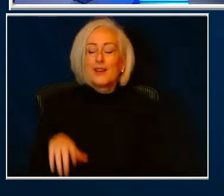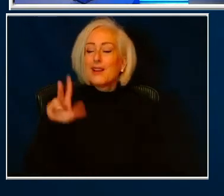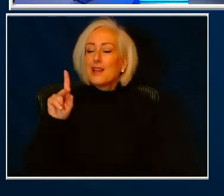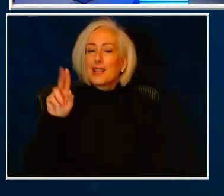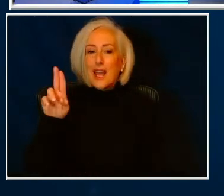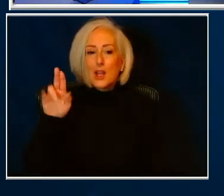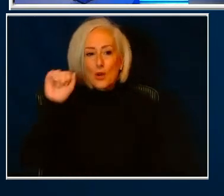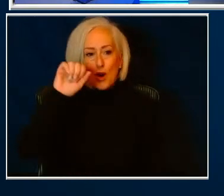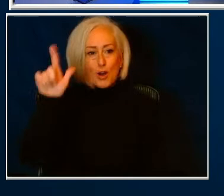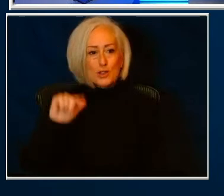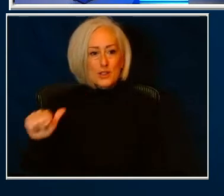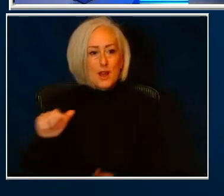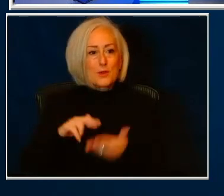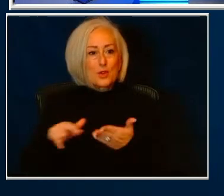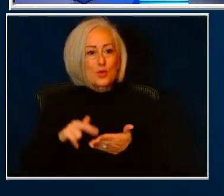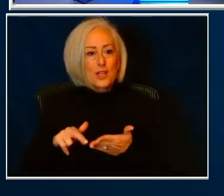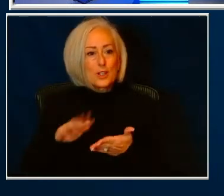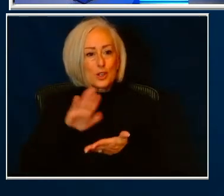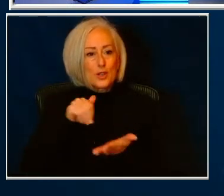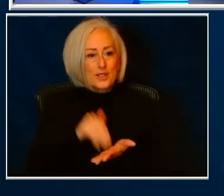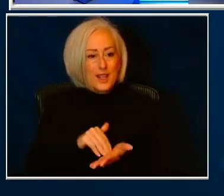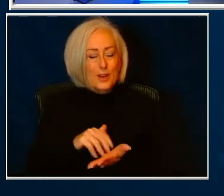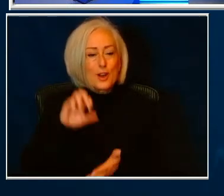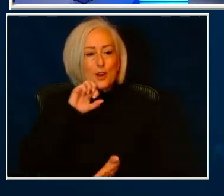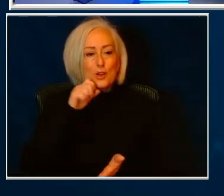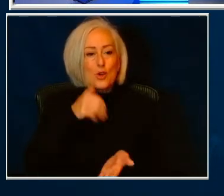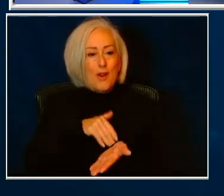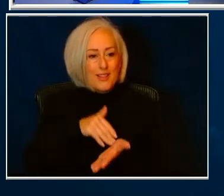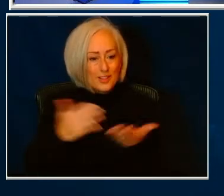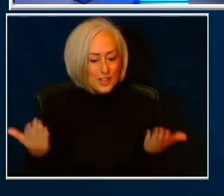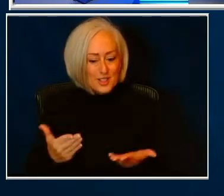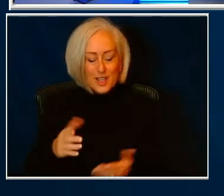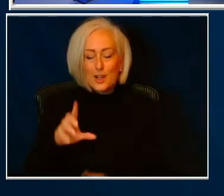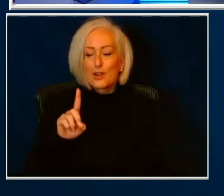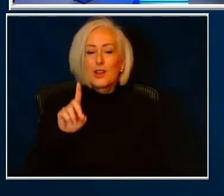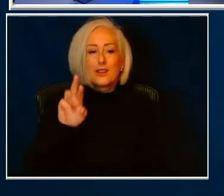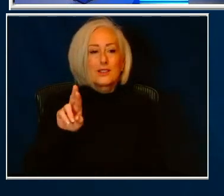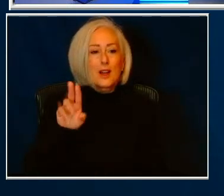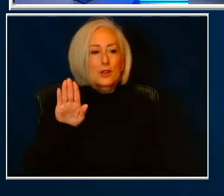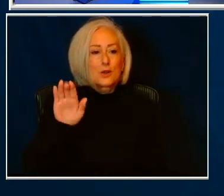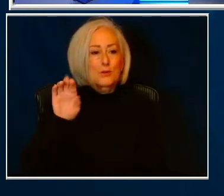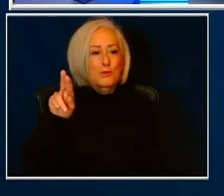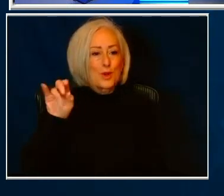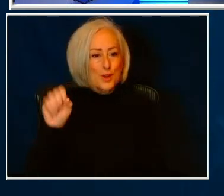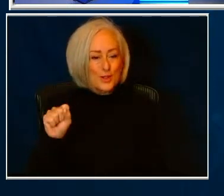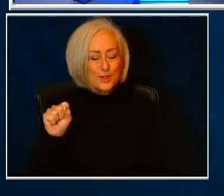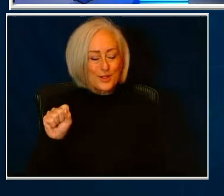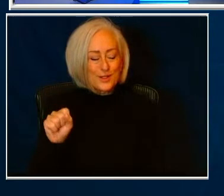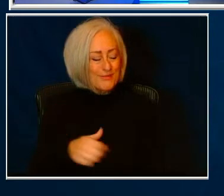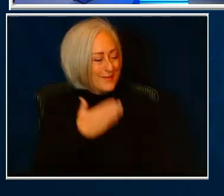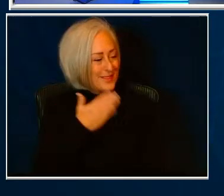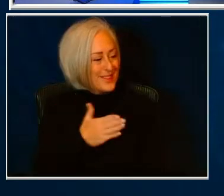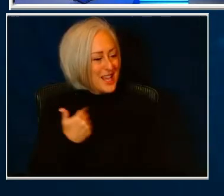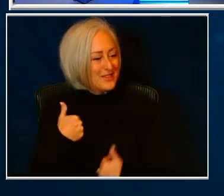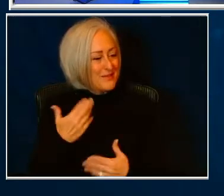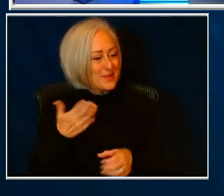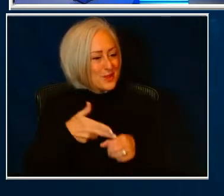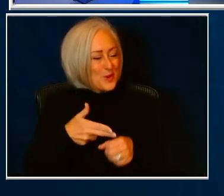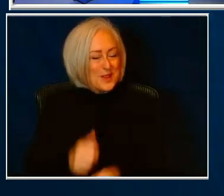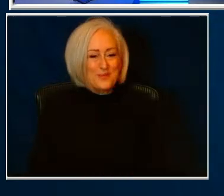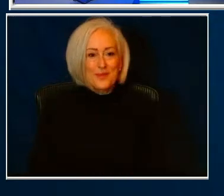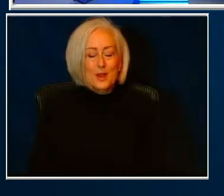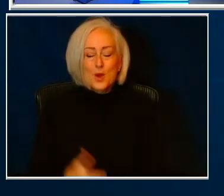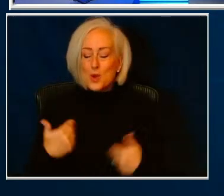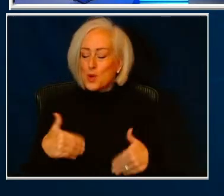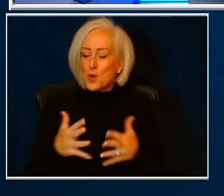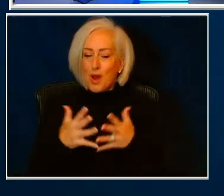Disease Research Center and a neurologist here at the health system, Dr. Jeff Burns. How are you? Great. Thanks for having me. Good. We got a lot to cover today. So many